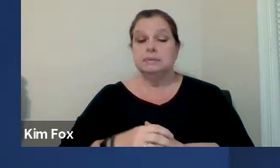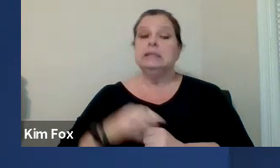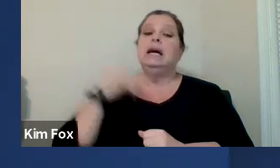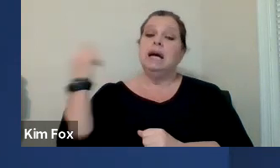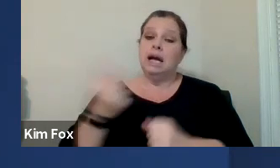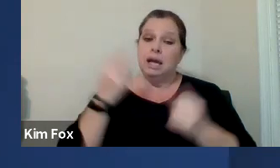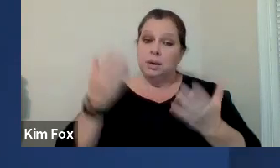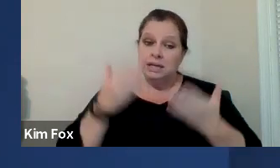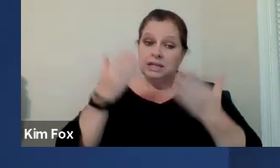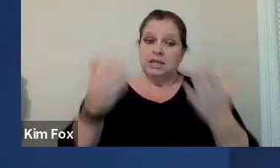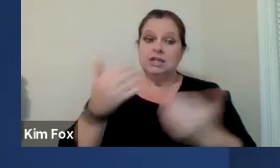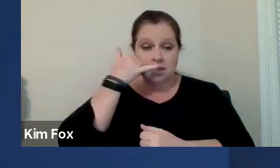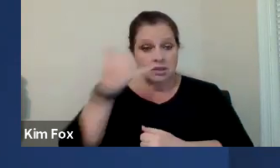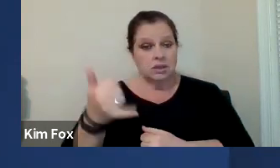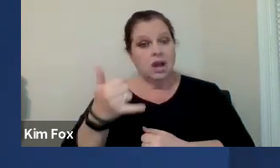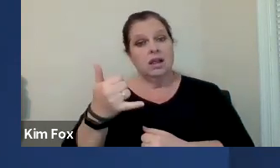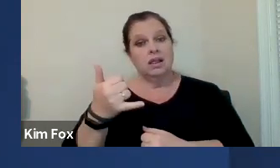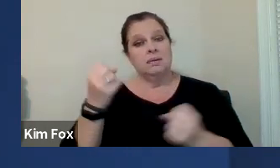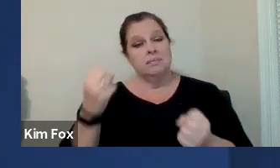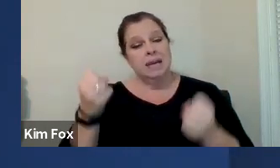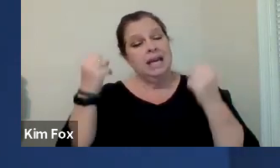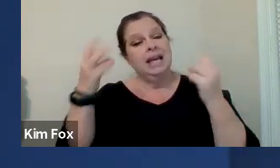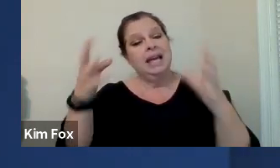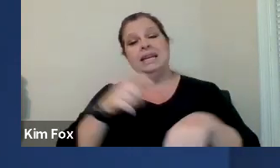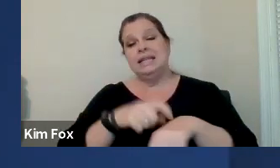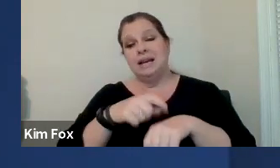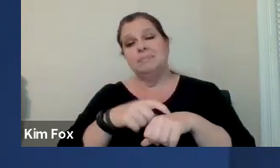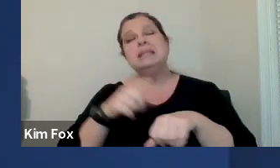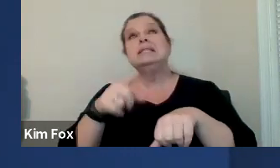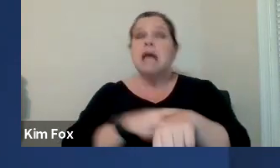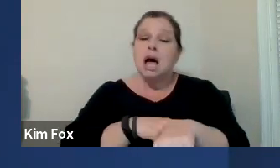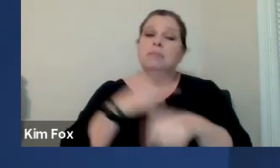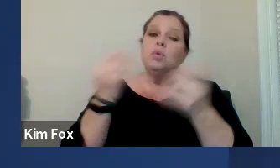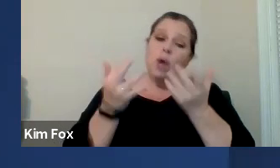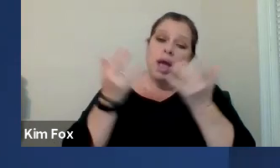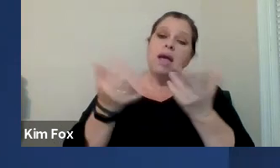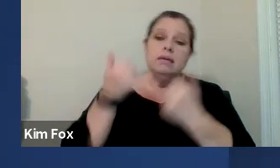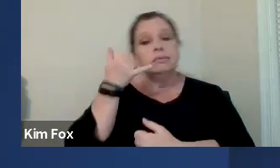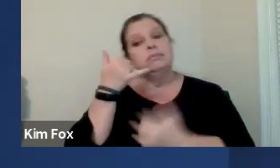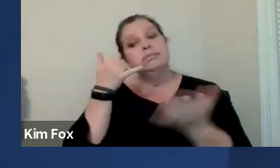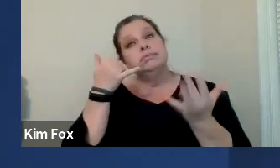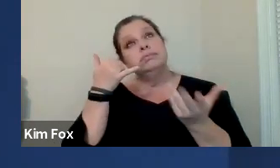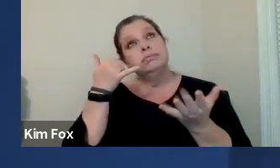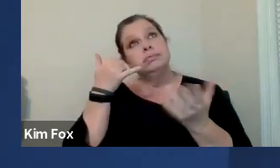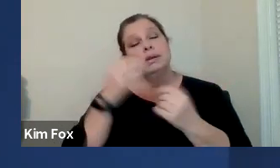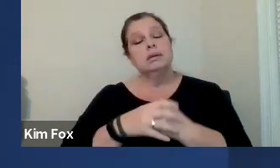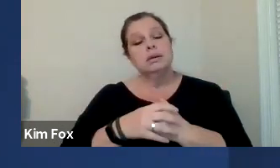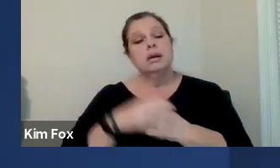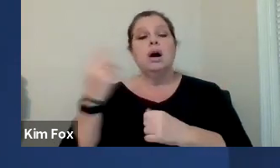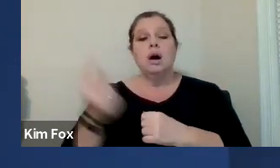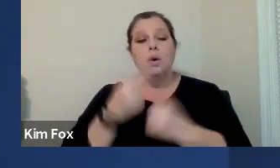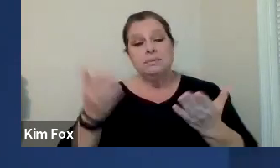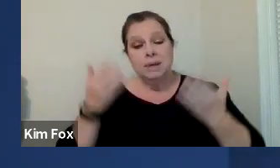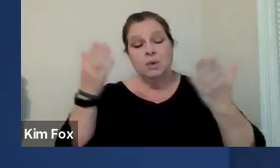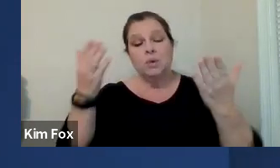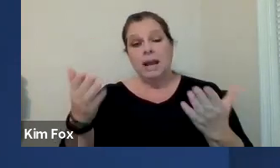calling. I've called numerous times. There are some longer wait times than others. And it's always been